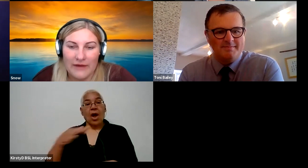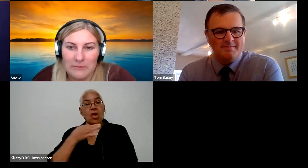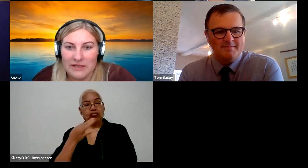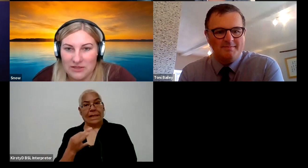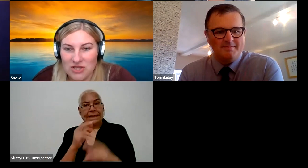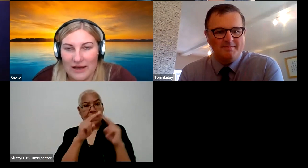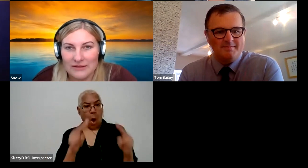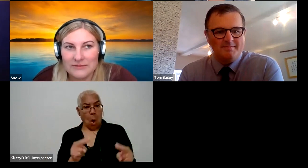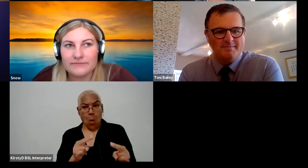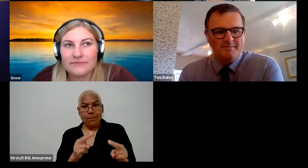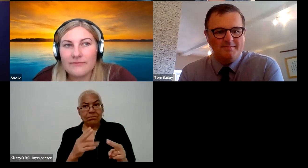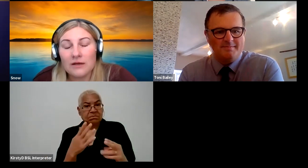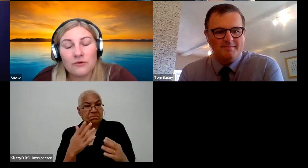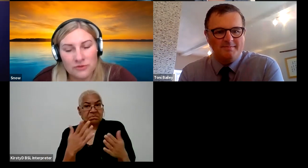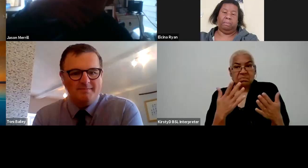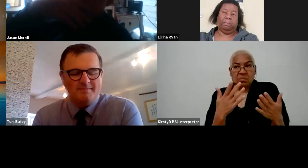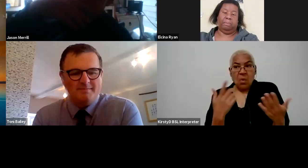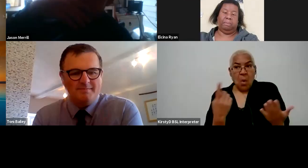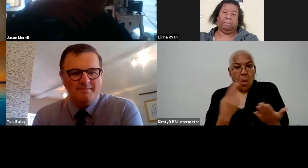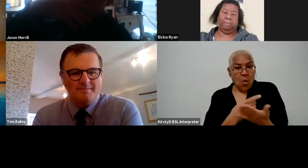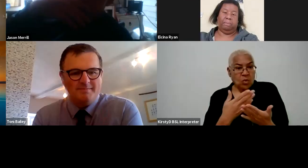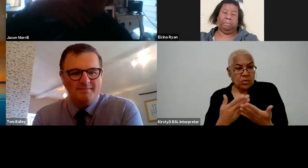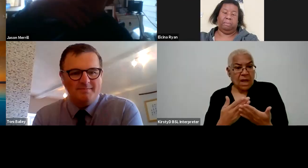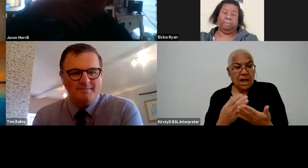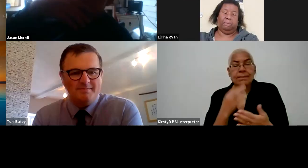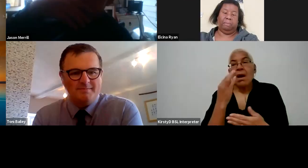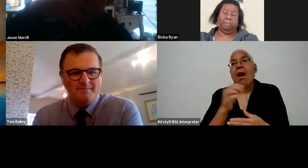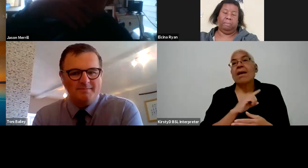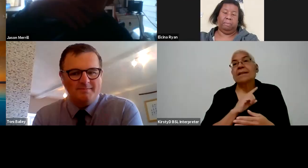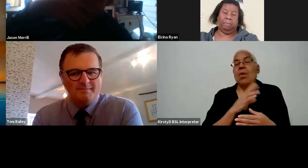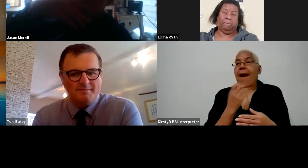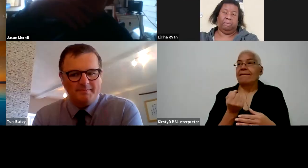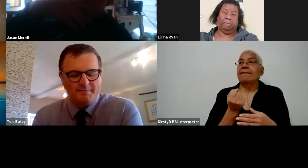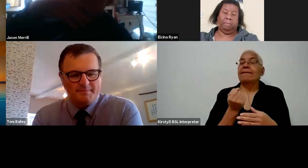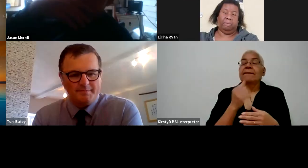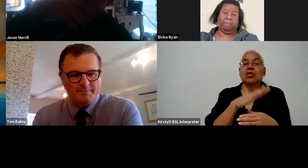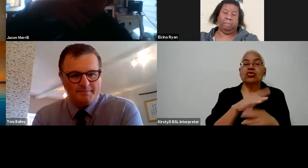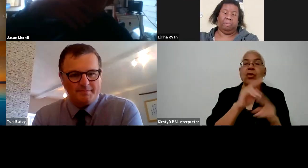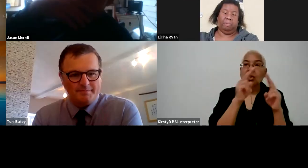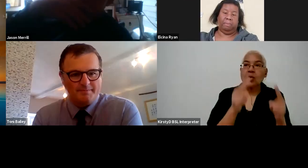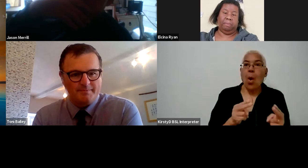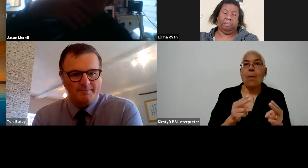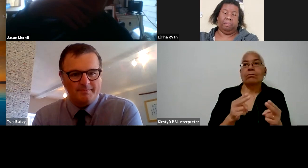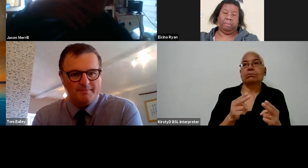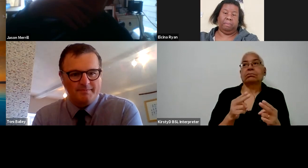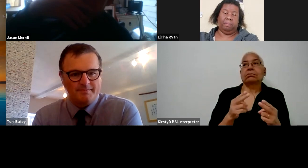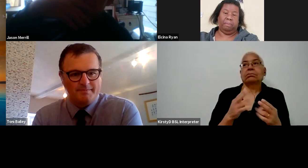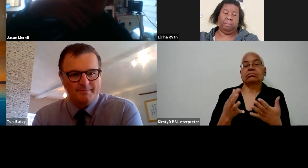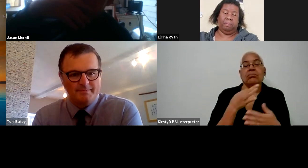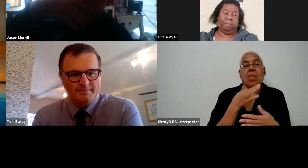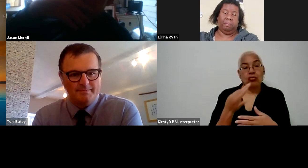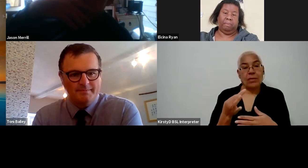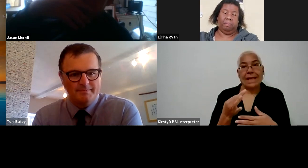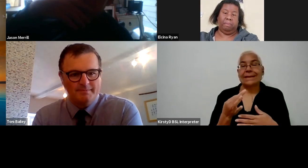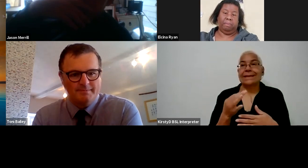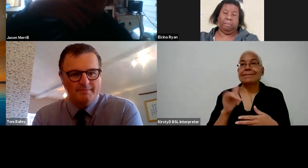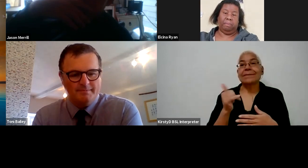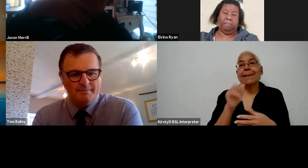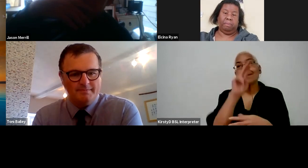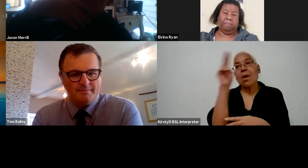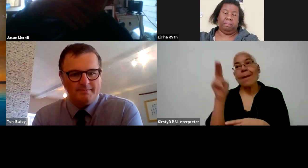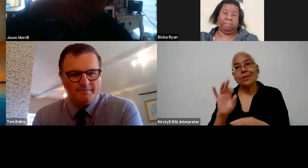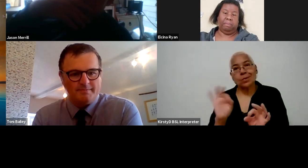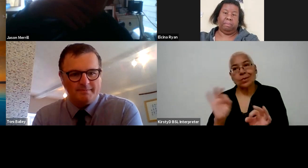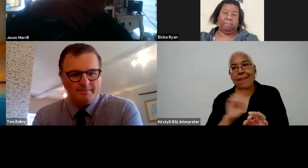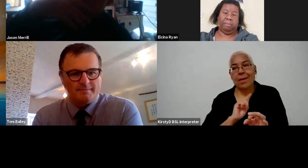Lithuanian family and child, who's all the time at risk and sometimes doesn't come to school because of parents,